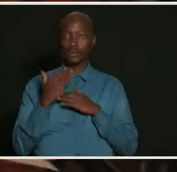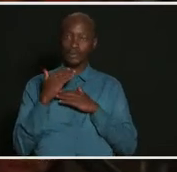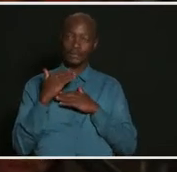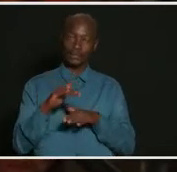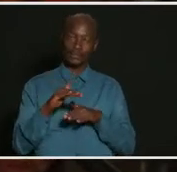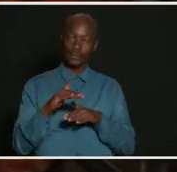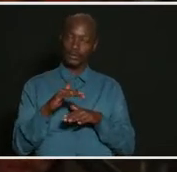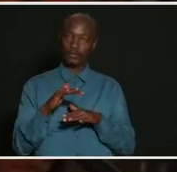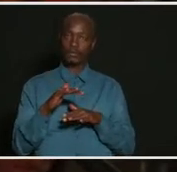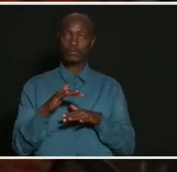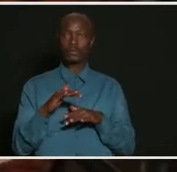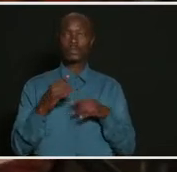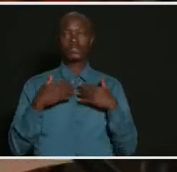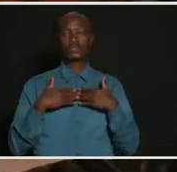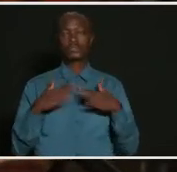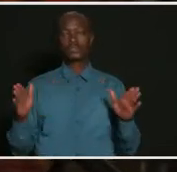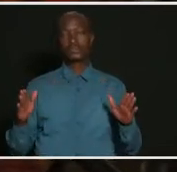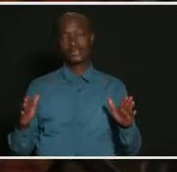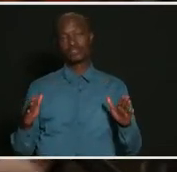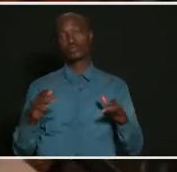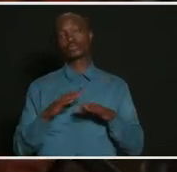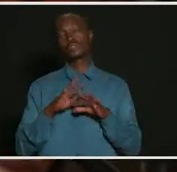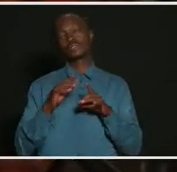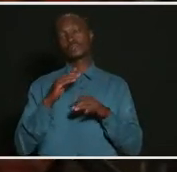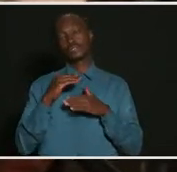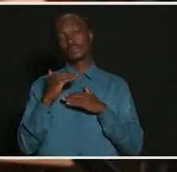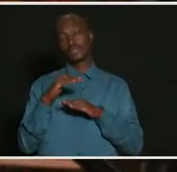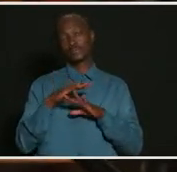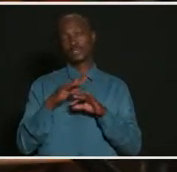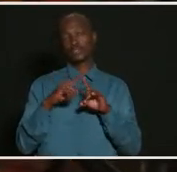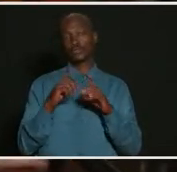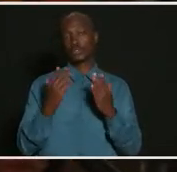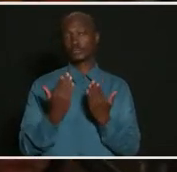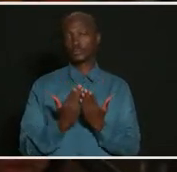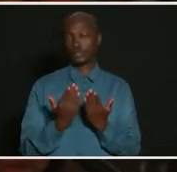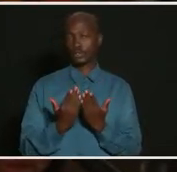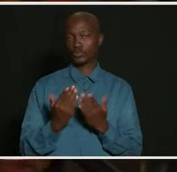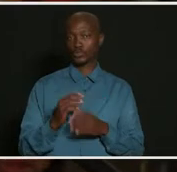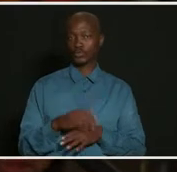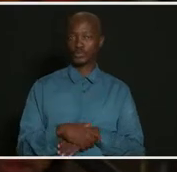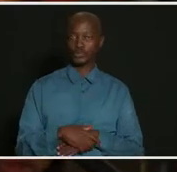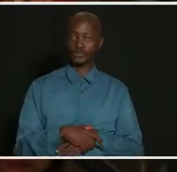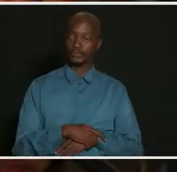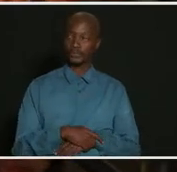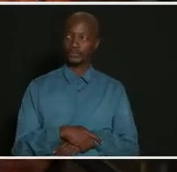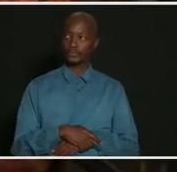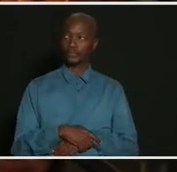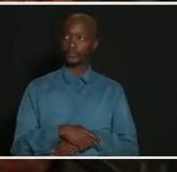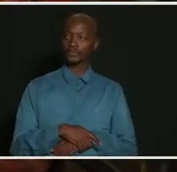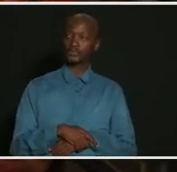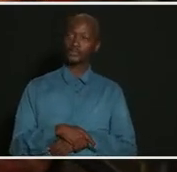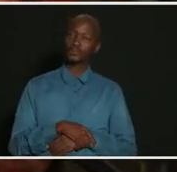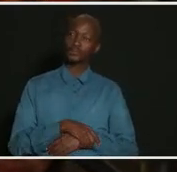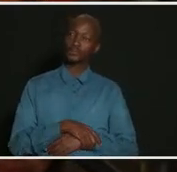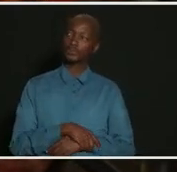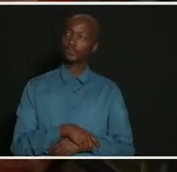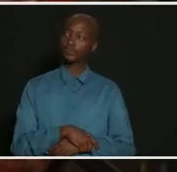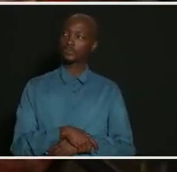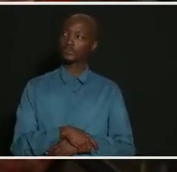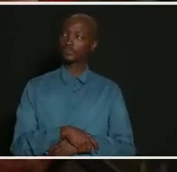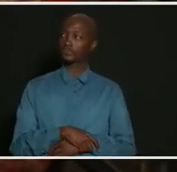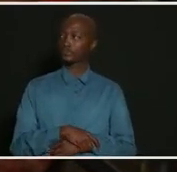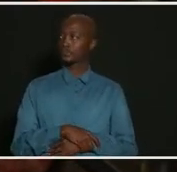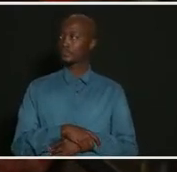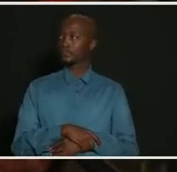limited at that displacement must be limited to what I'm doing at the school on okay section 27 I've